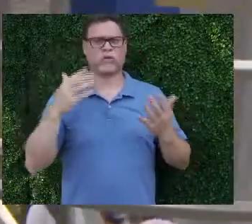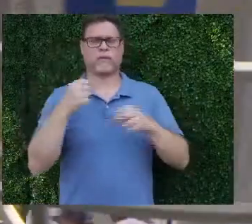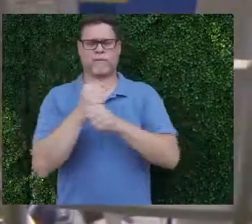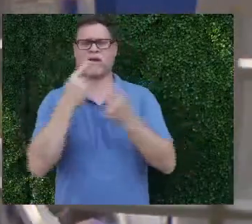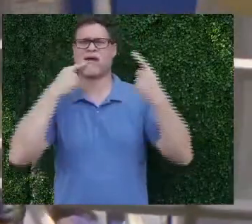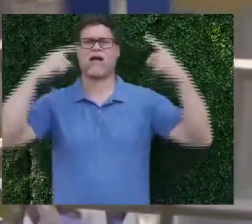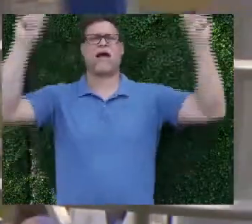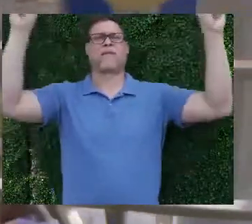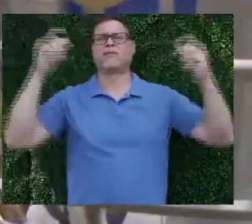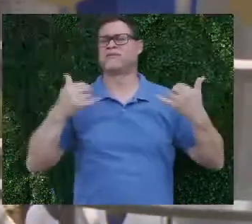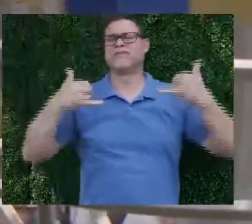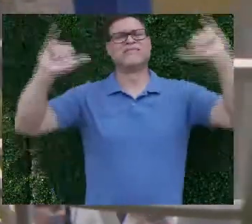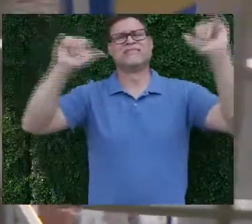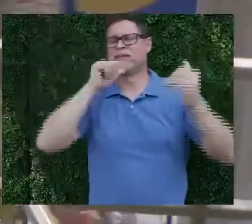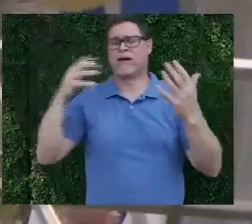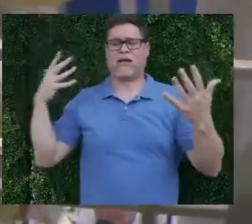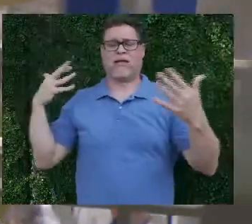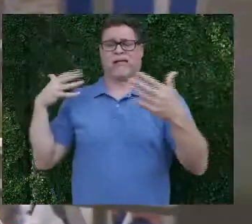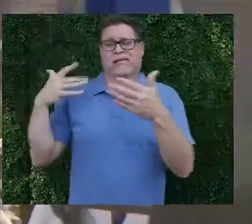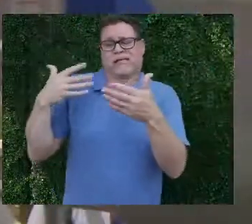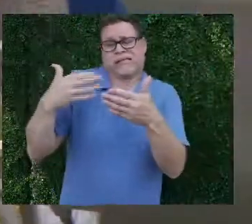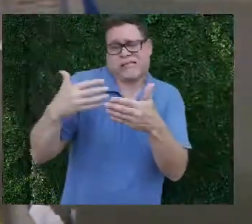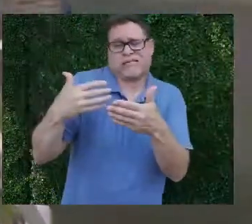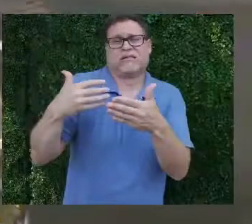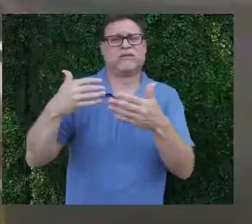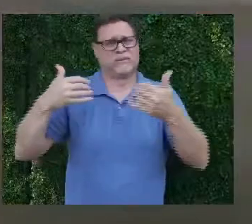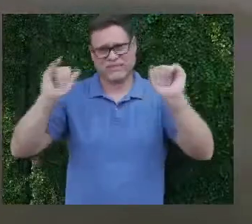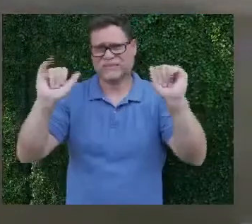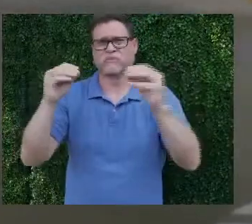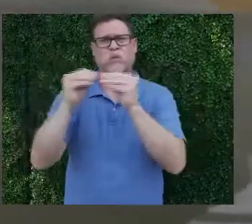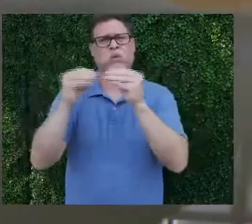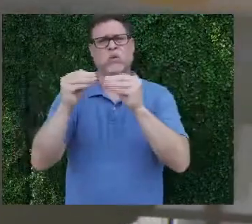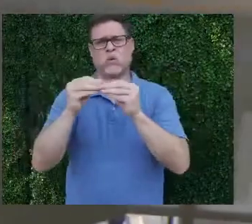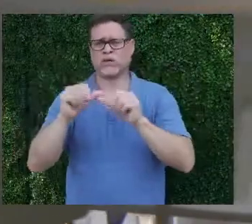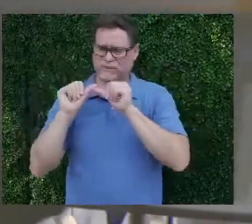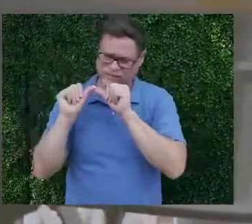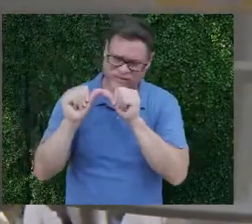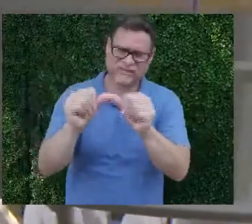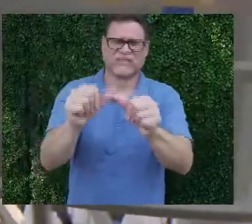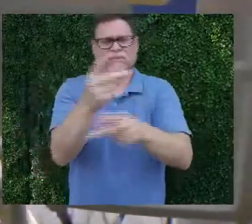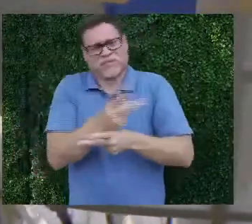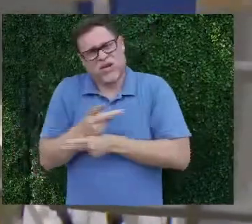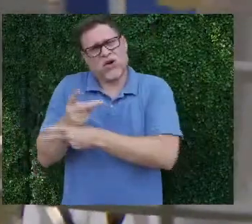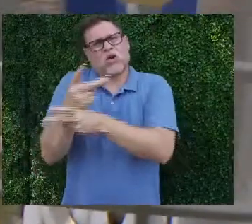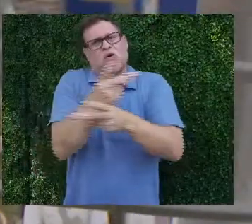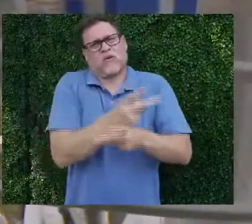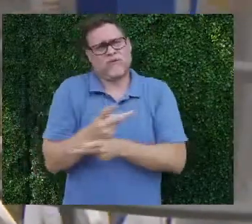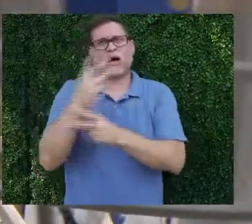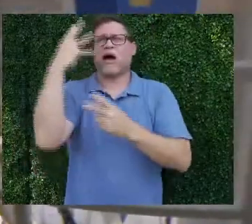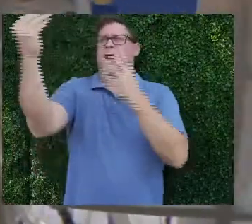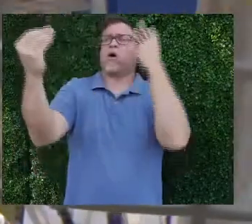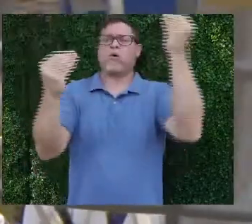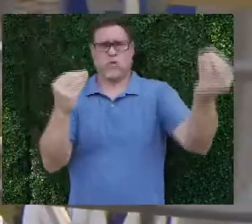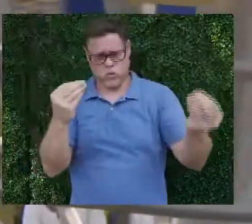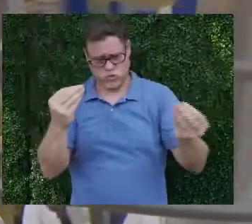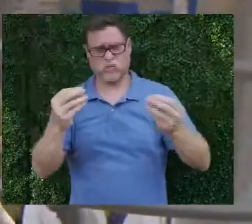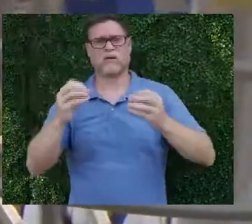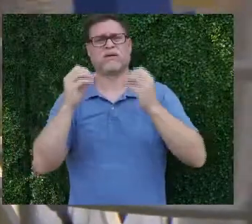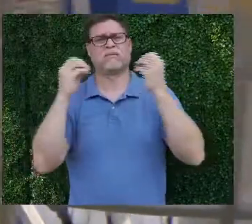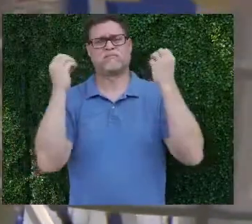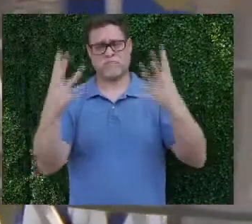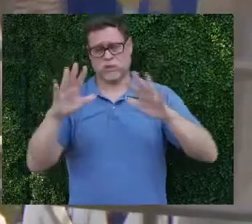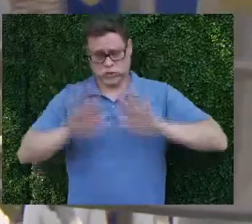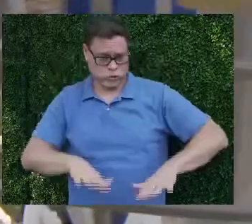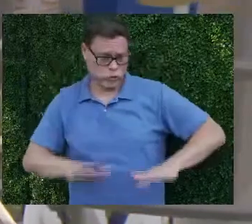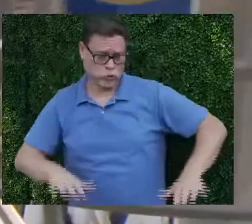we're still not all the way there yet, as you say, so I'm heartened to say, let's still be careful when we go out. We still have a number of our